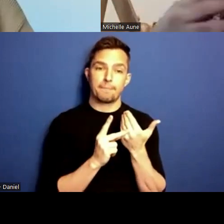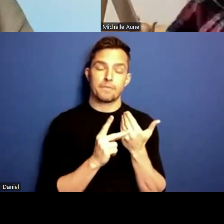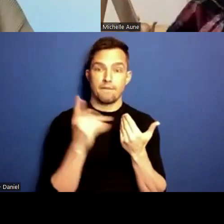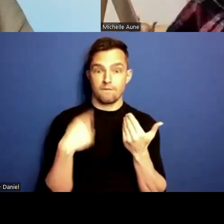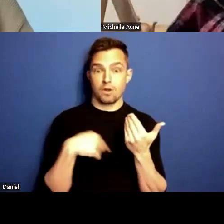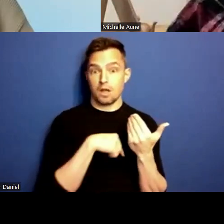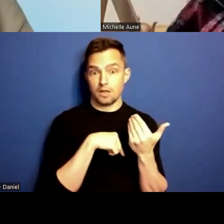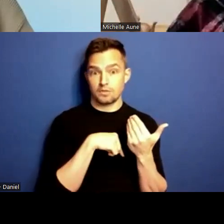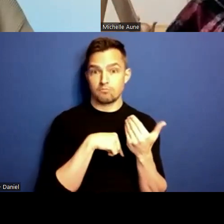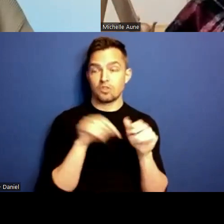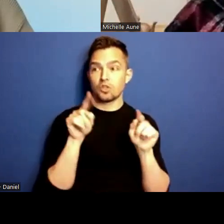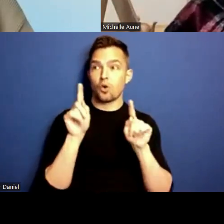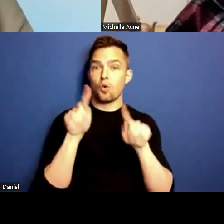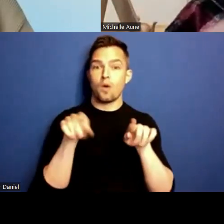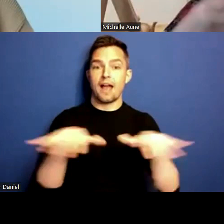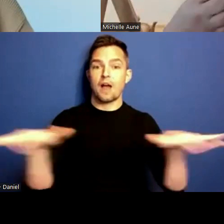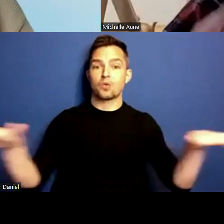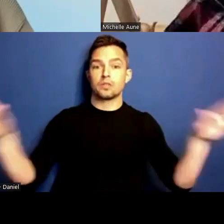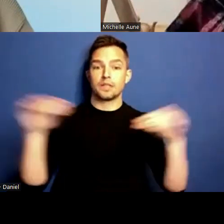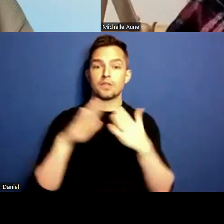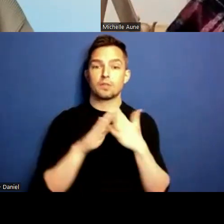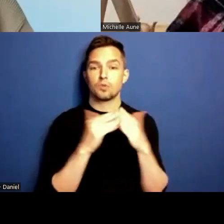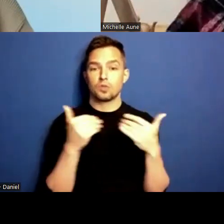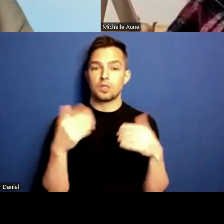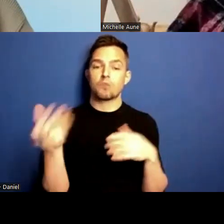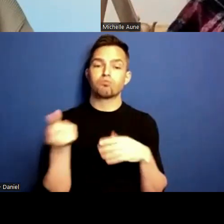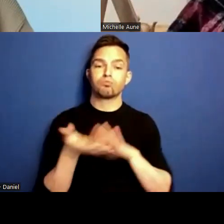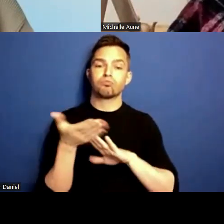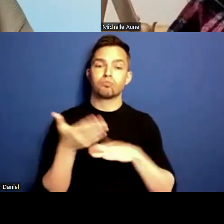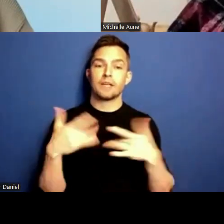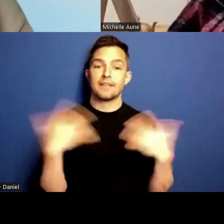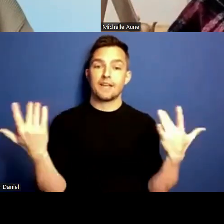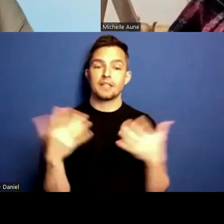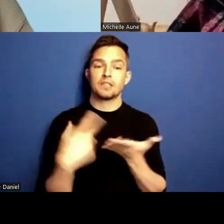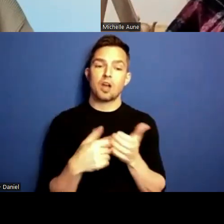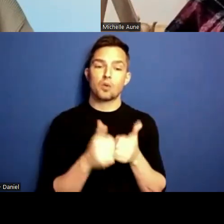us to go out into the community and have an event, talk to the